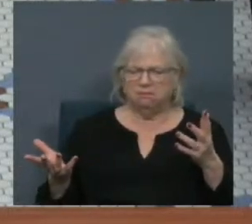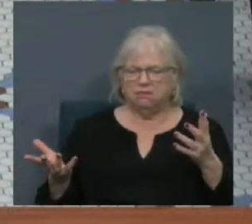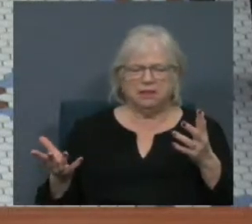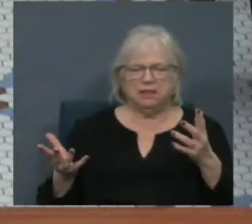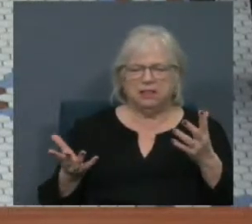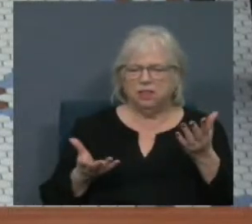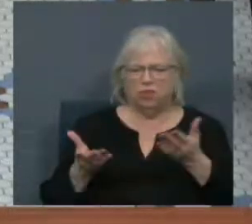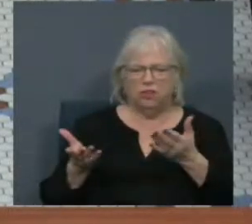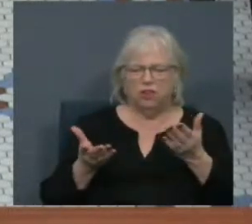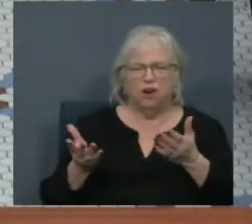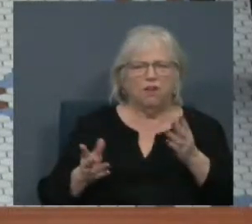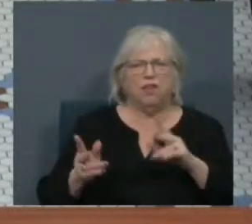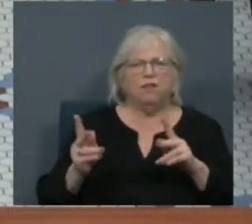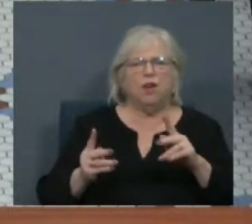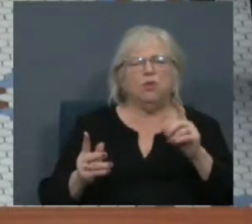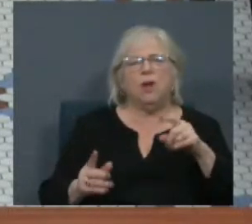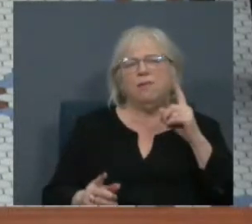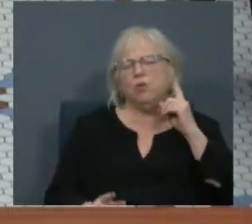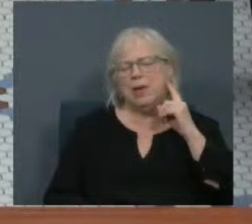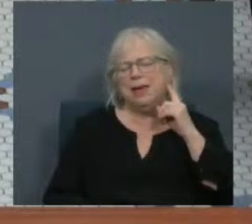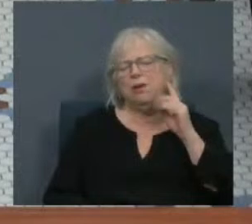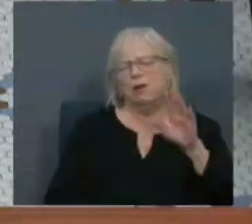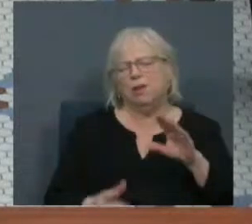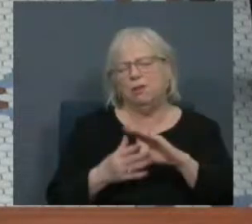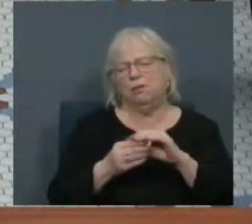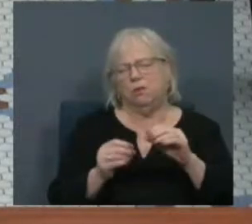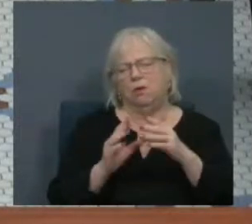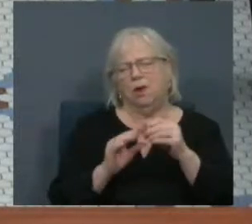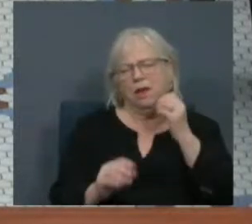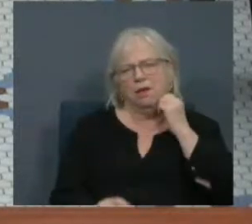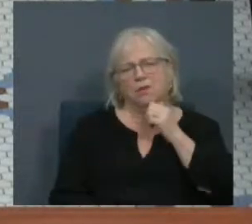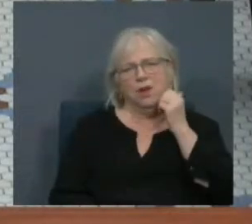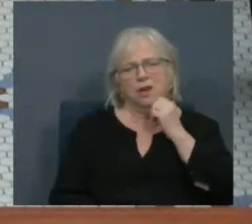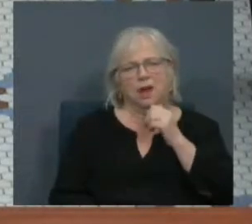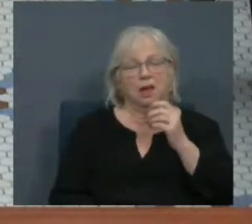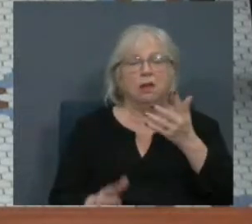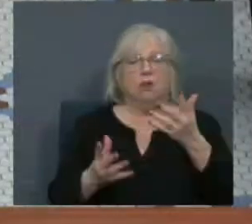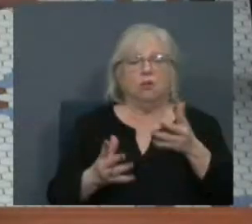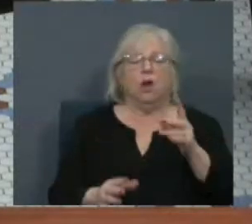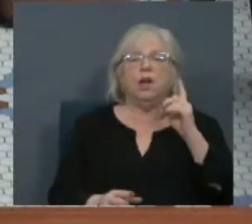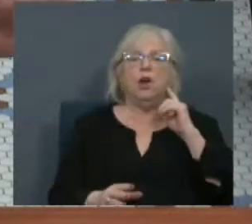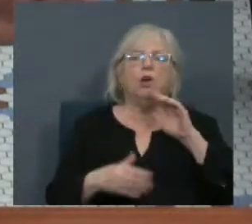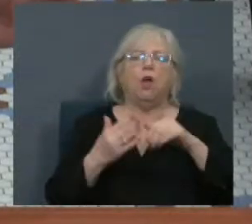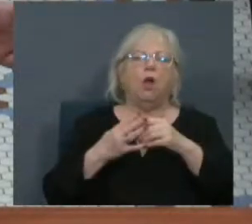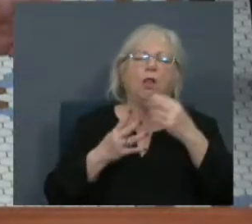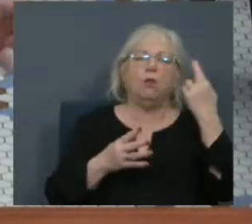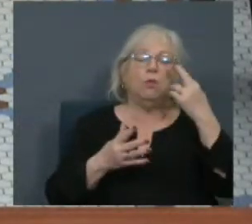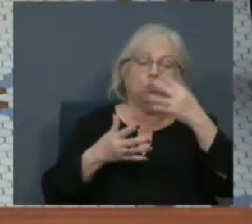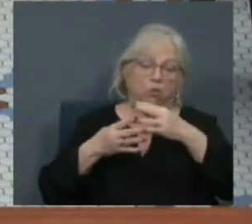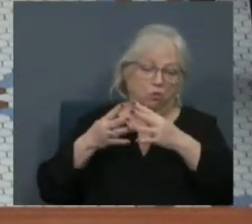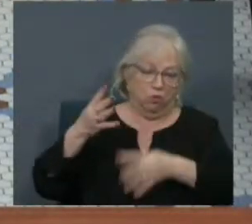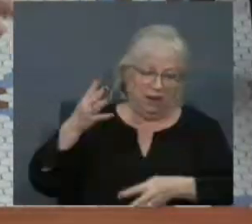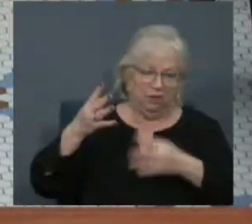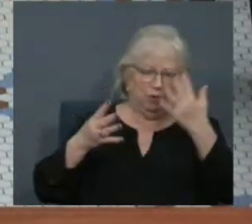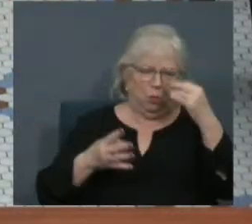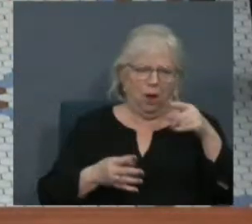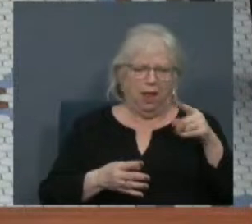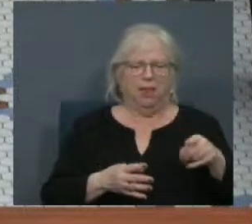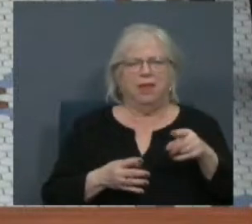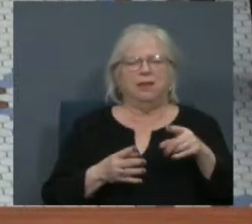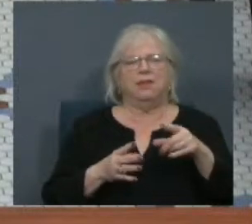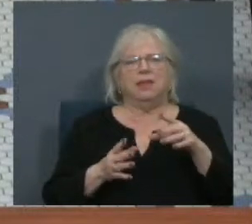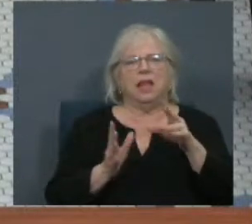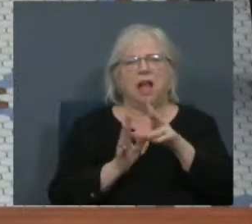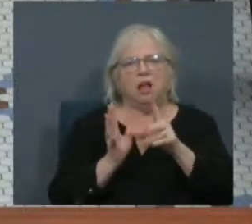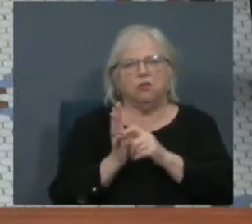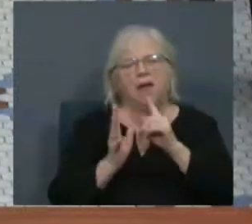to serve those folks, to have to hear it every day. You already heard all the reasons why this is problematic, why this is gonna be hard,